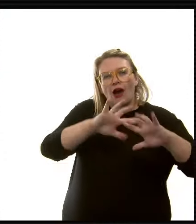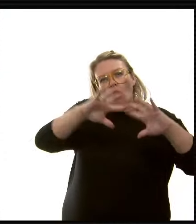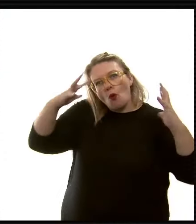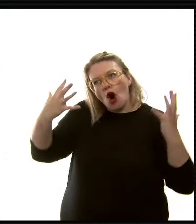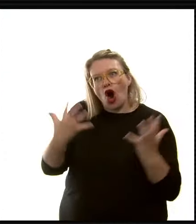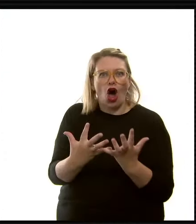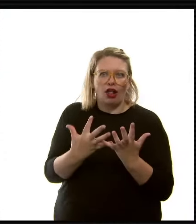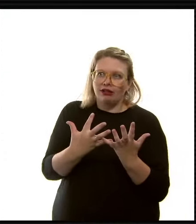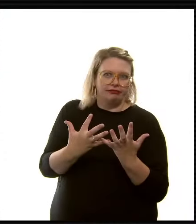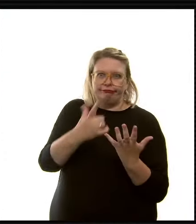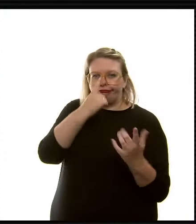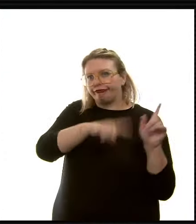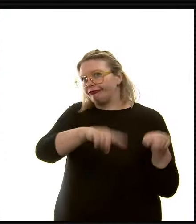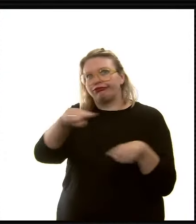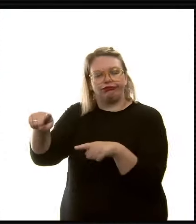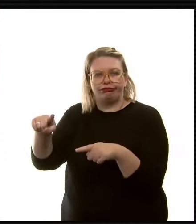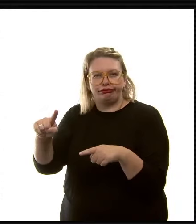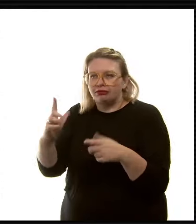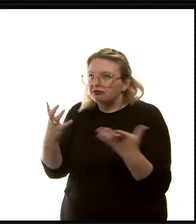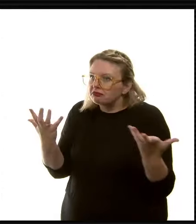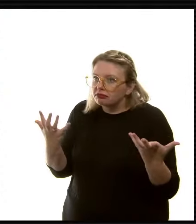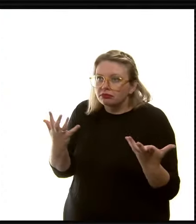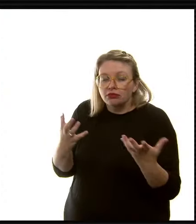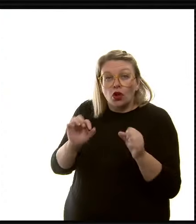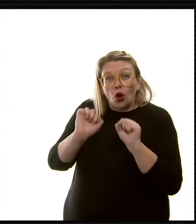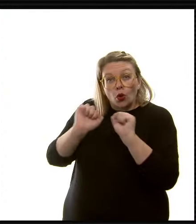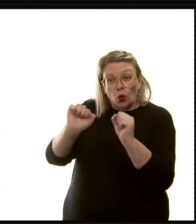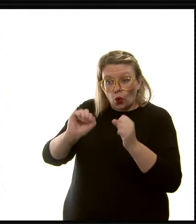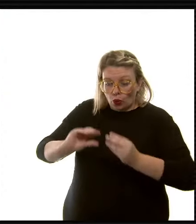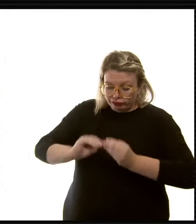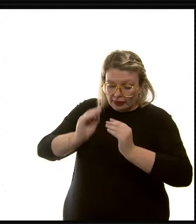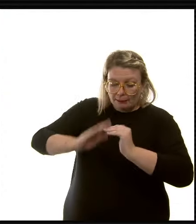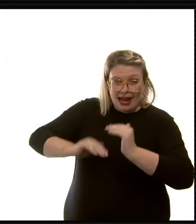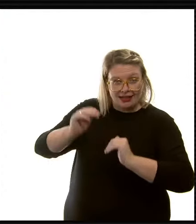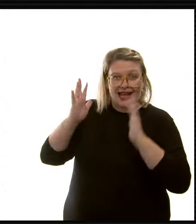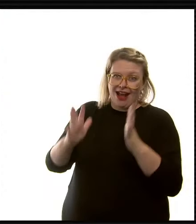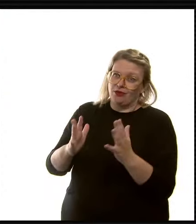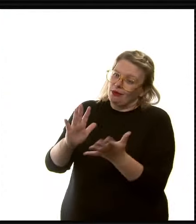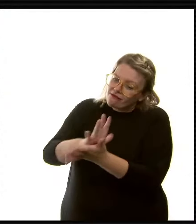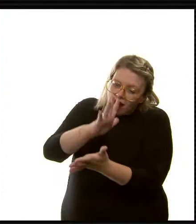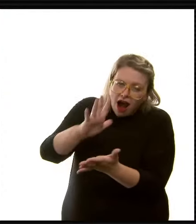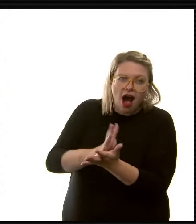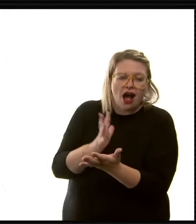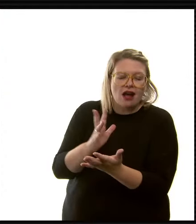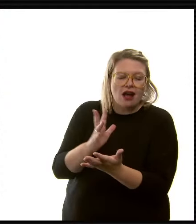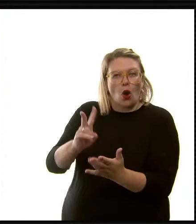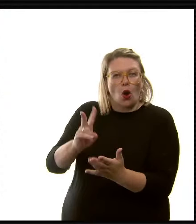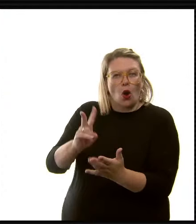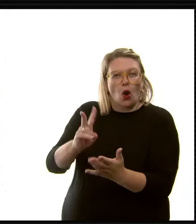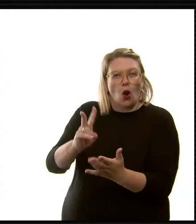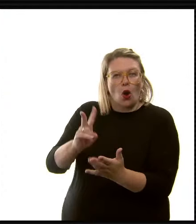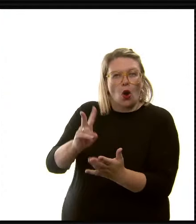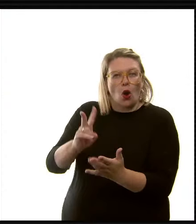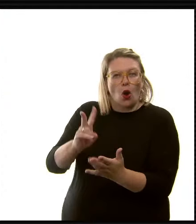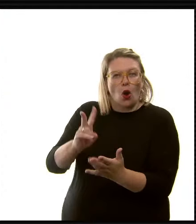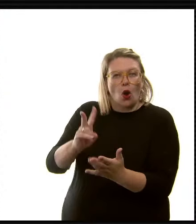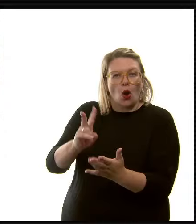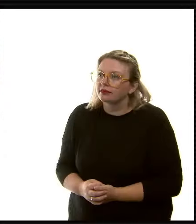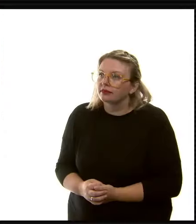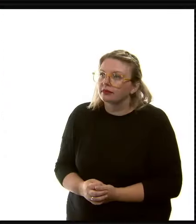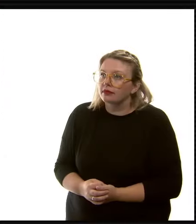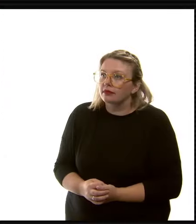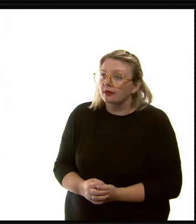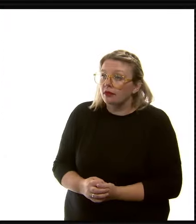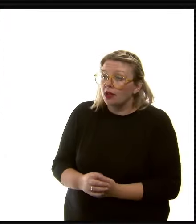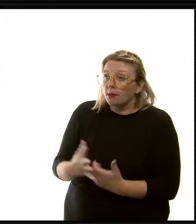have loved for decades. So whatever you build needs to be super fun and look super impressive. And teams, you have those builds with you